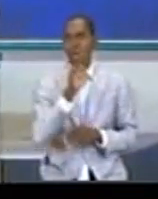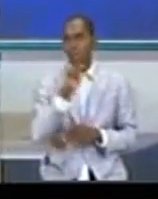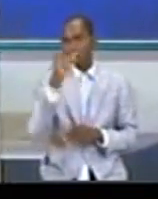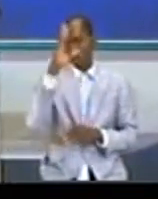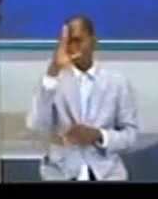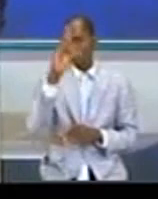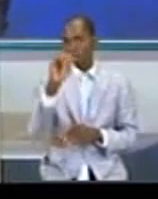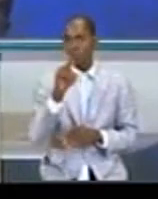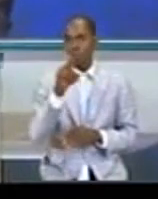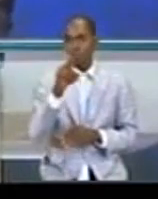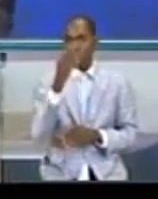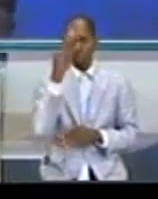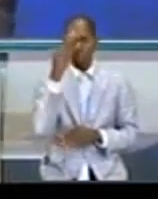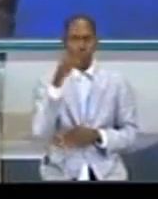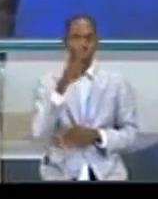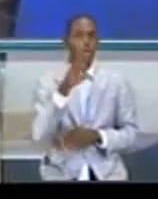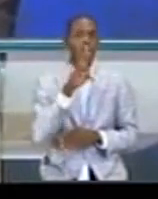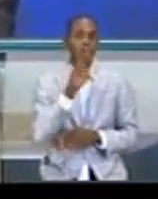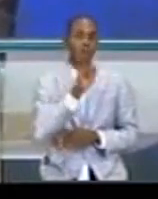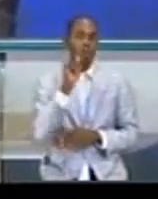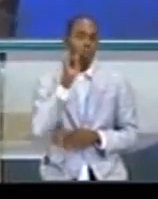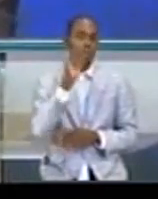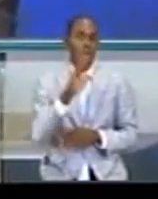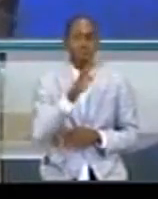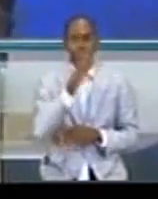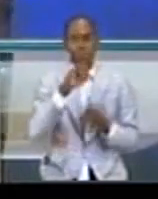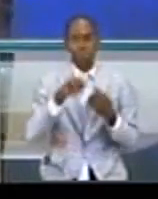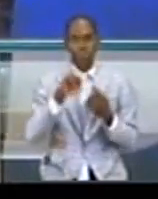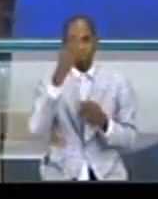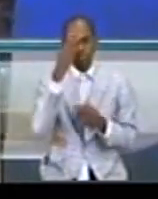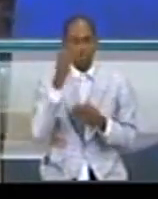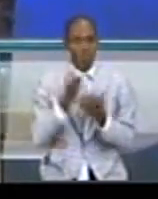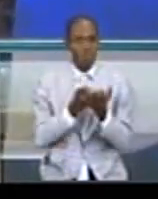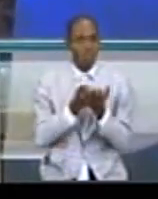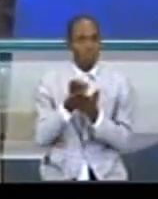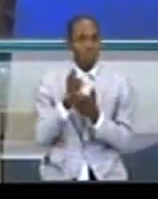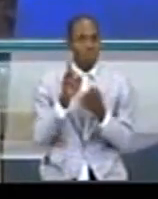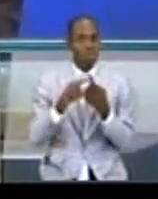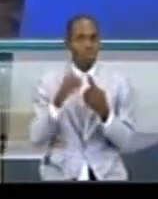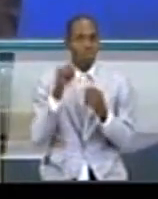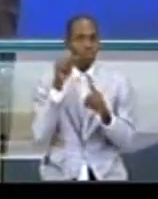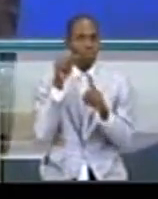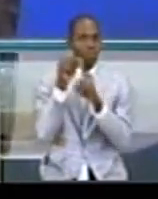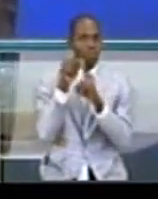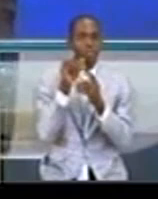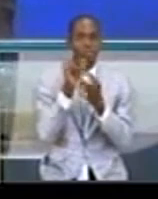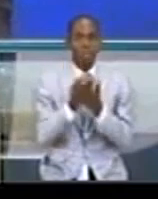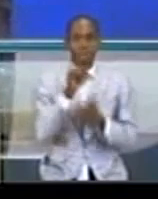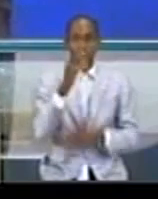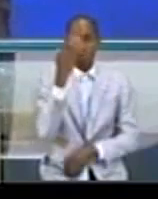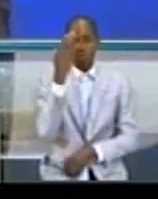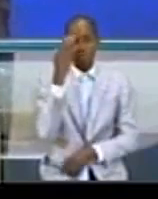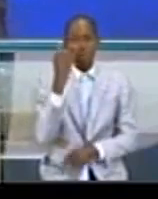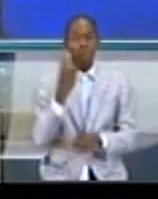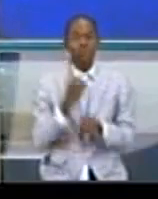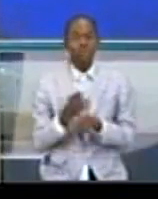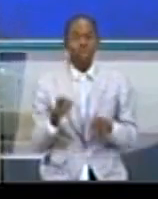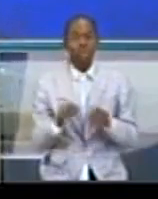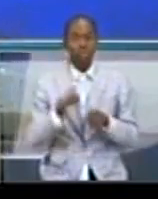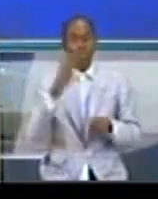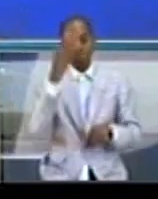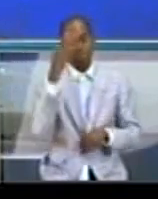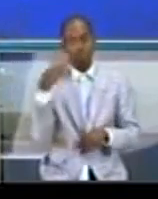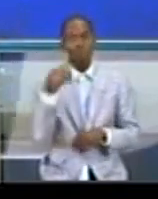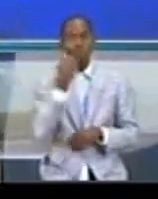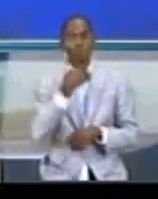woman, and when you know the truth to the point that you know, just like you know who you are, and